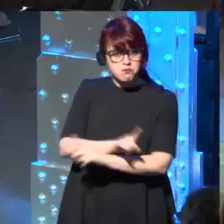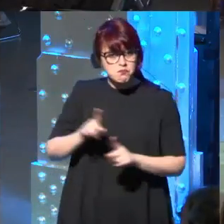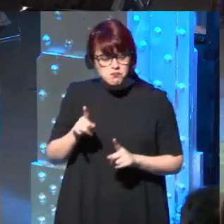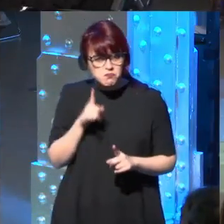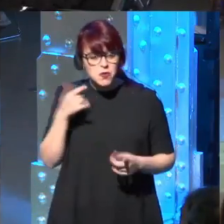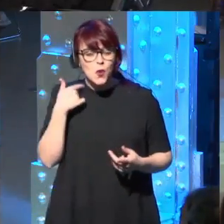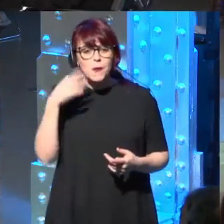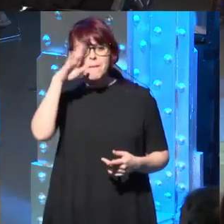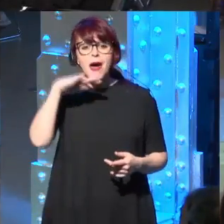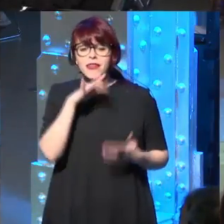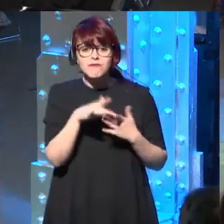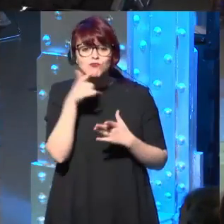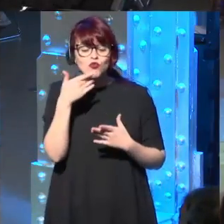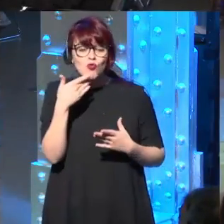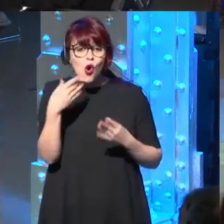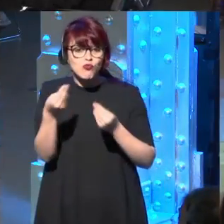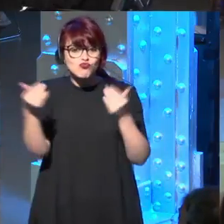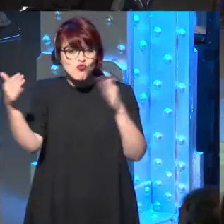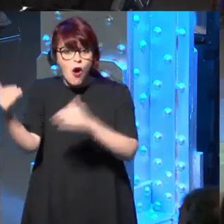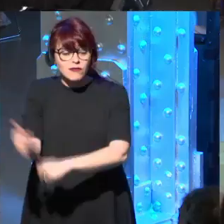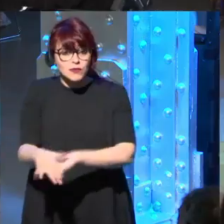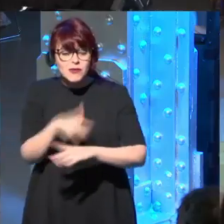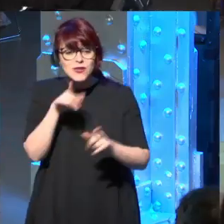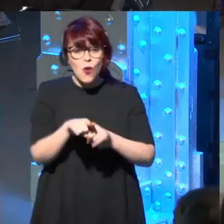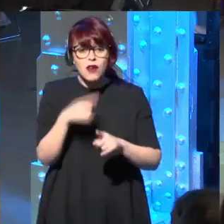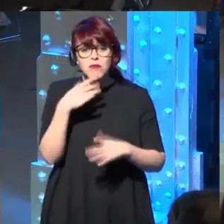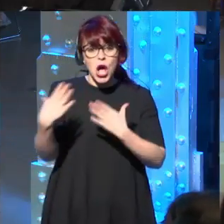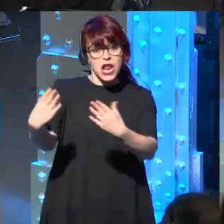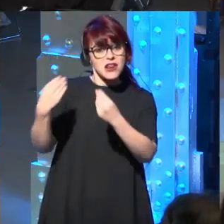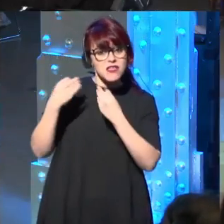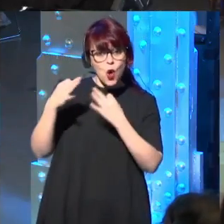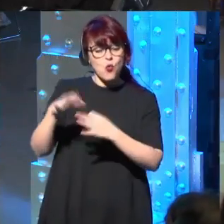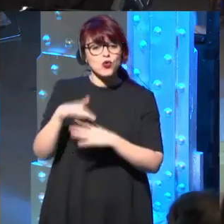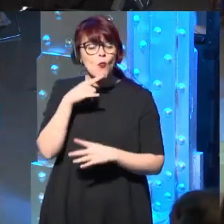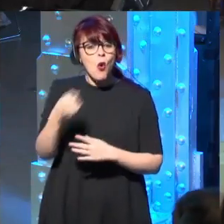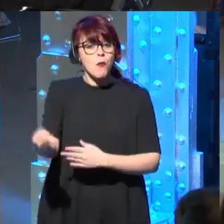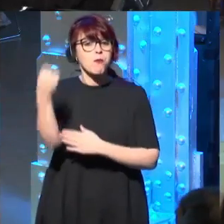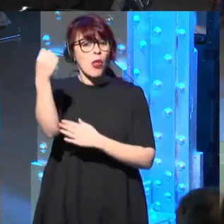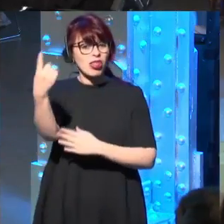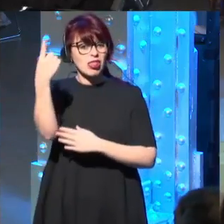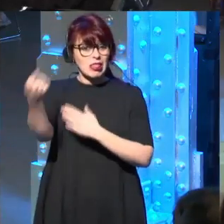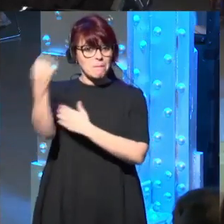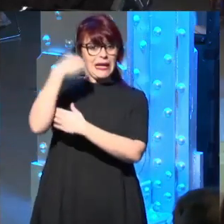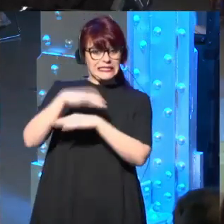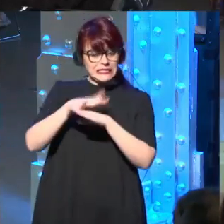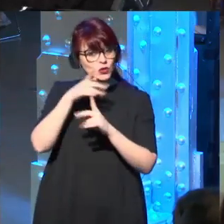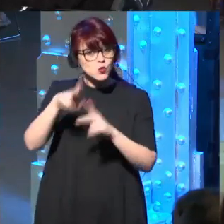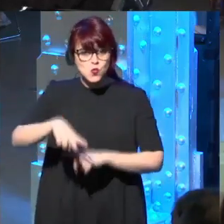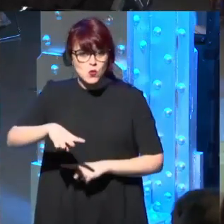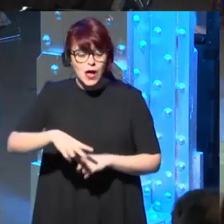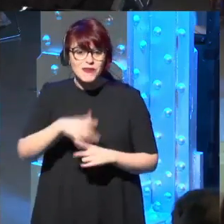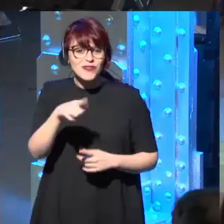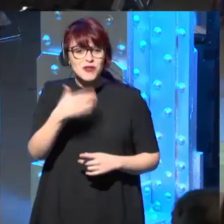my brother, who never scolded us, who never dominated us. But on the other hand, this compassionate father,